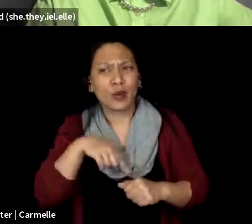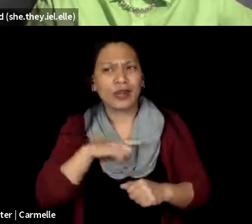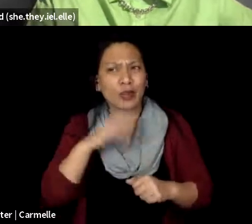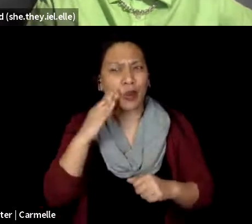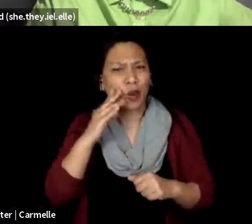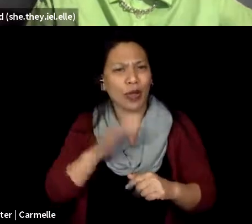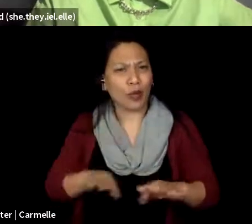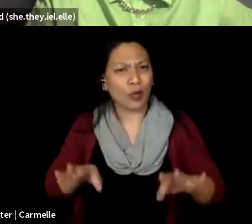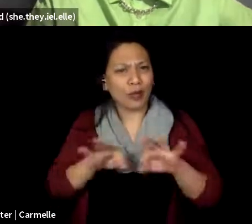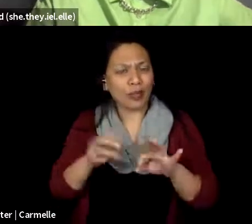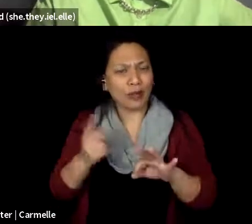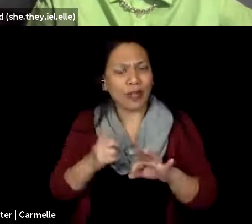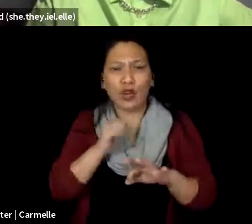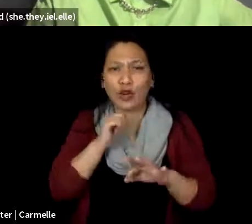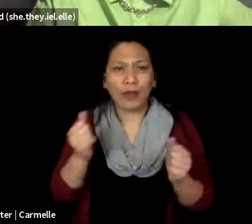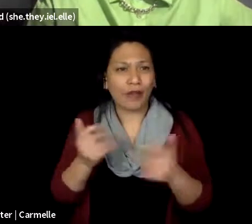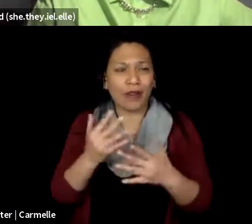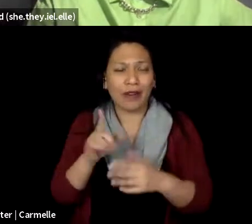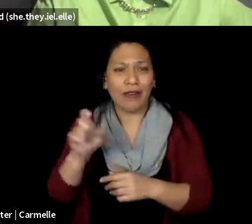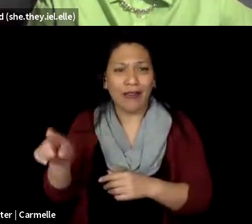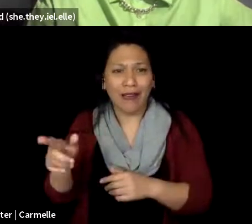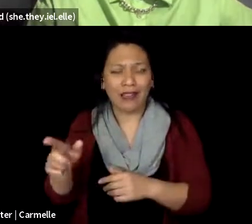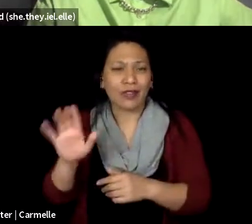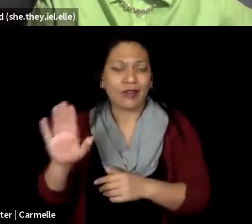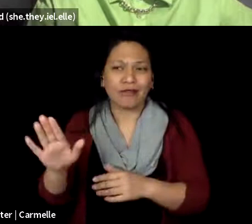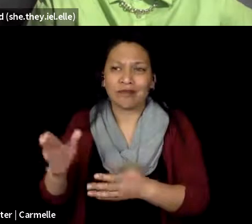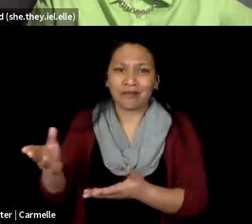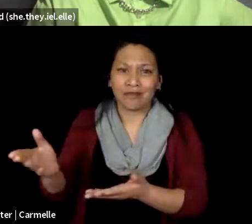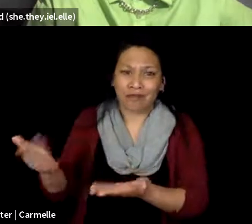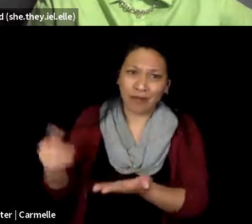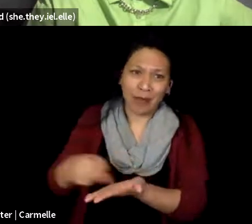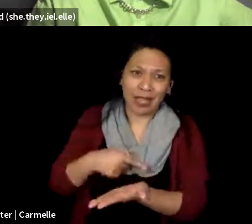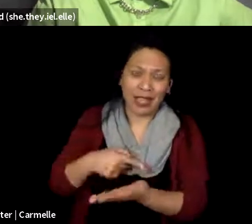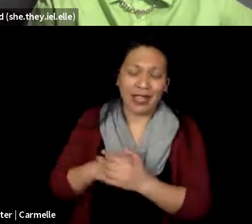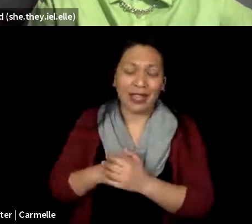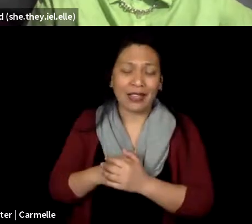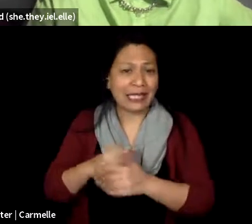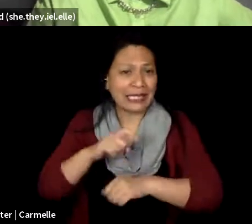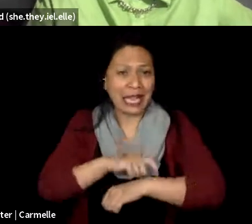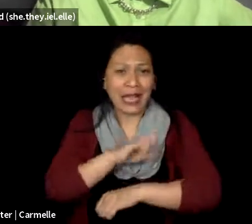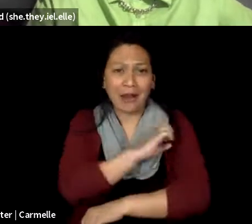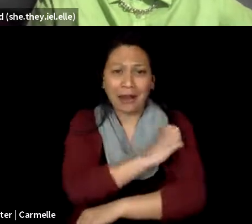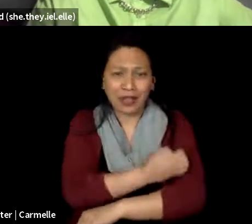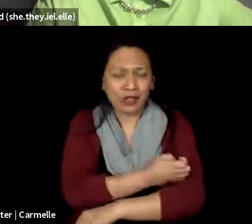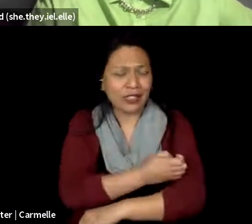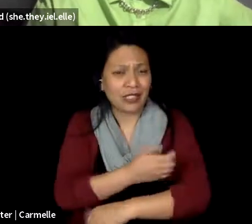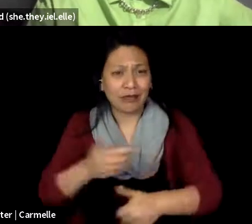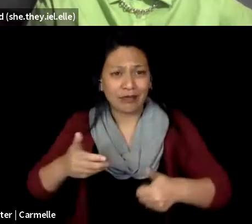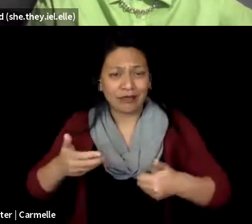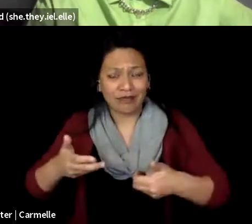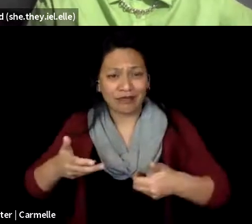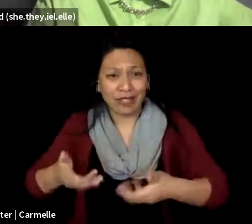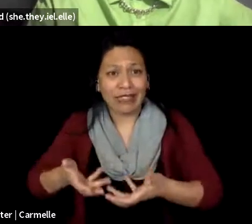afraid to ask for what we're worth and that our time and energy just needs to get paid for. And